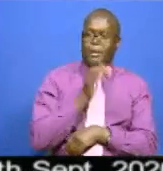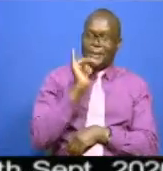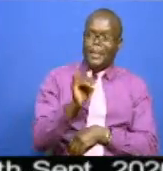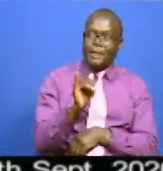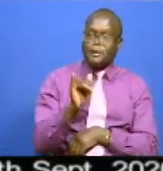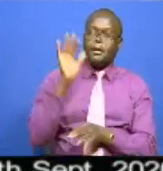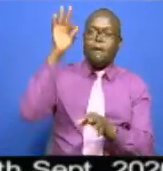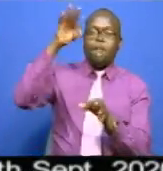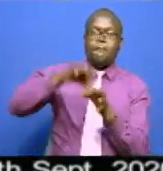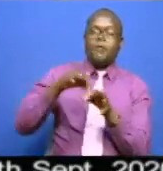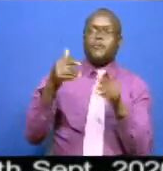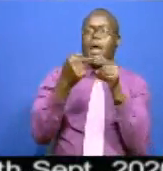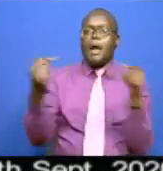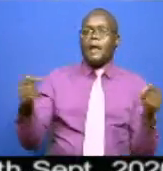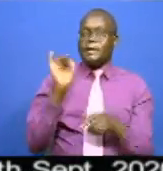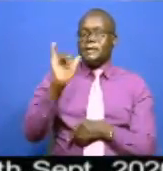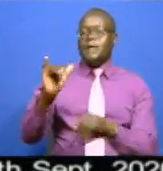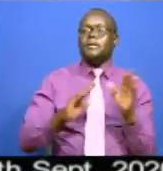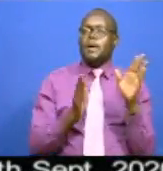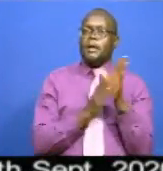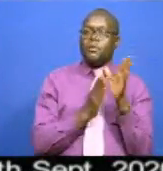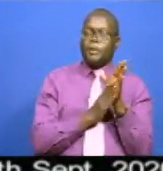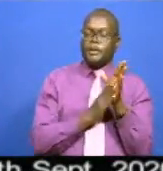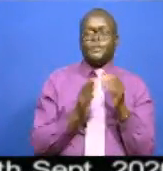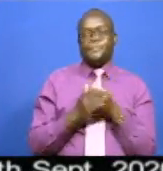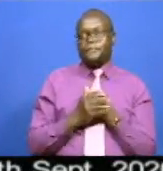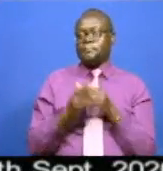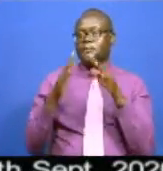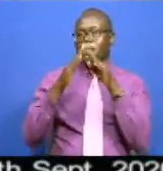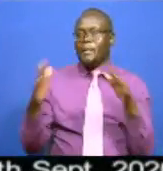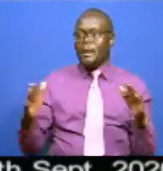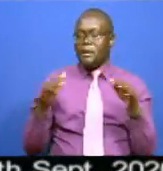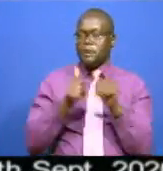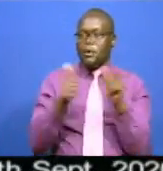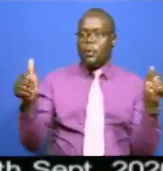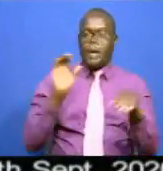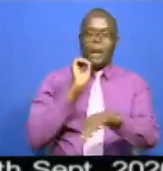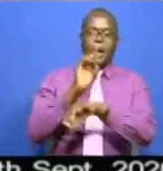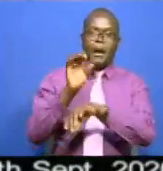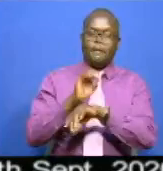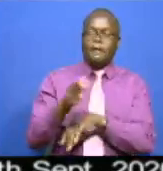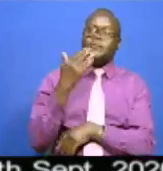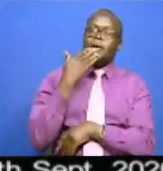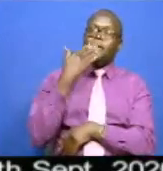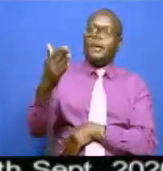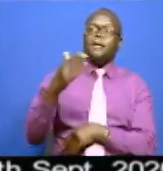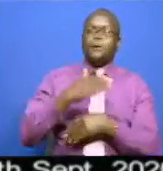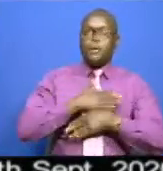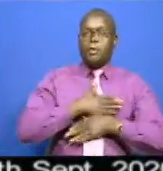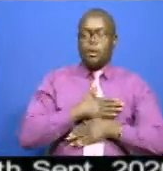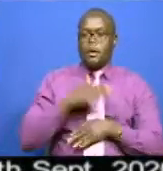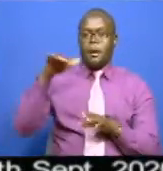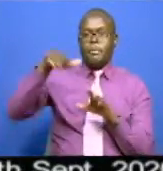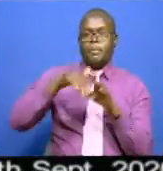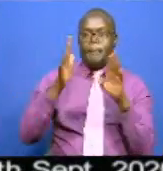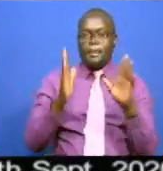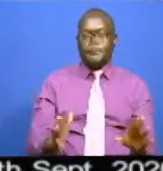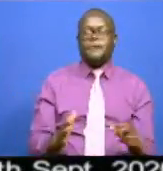vote against that particular recommendation. And the House is accordingly guided. I thank you now, members.